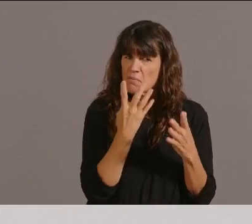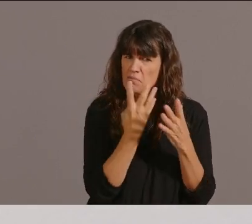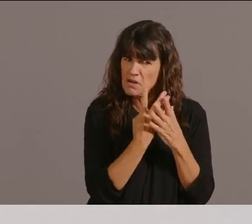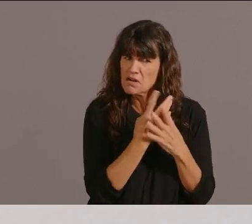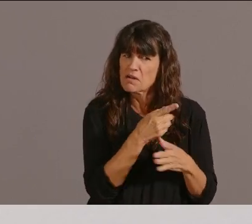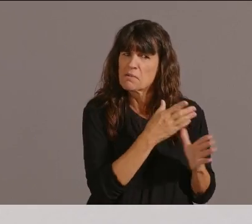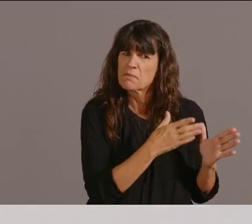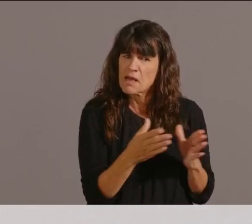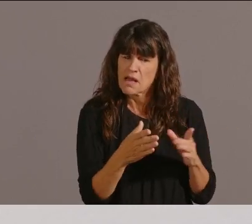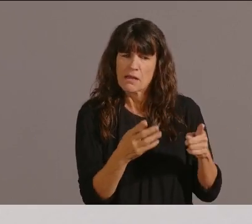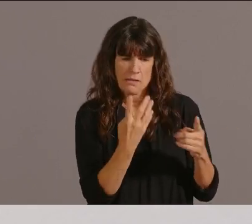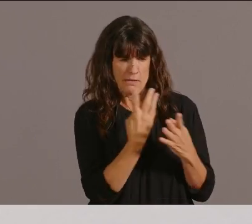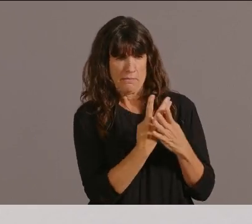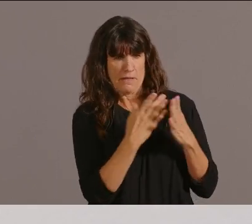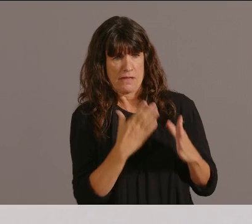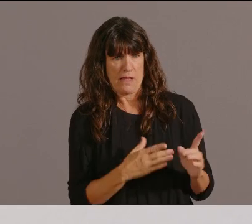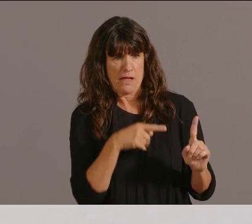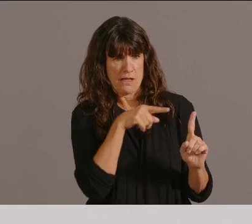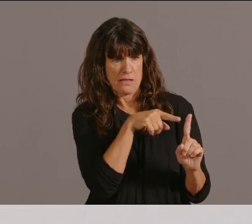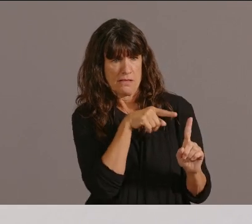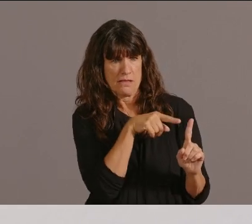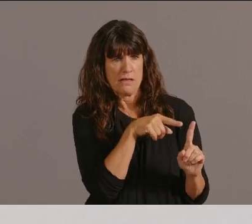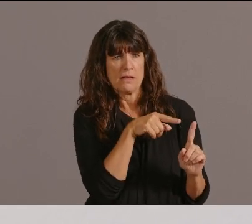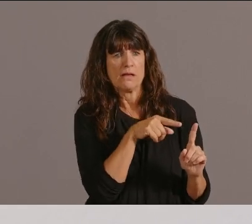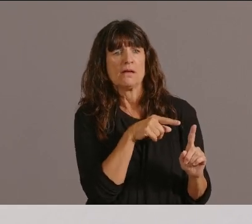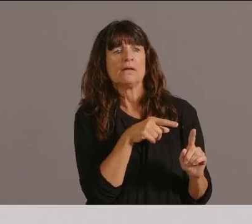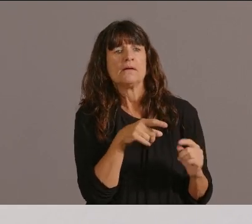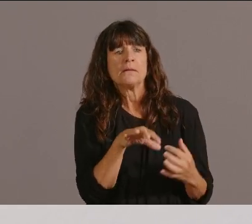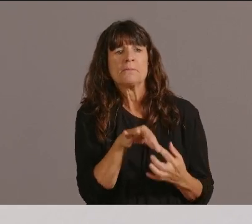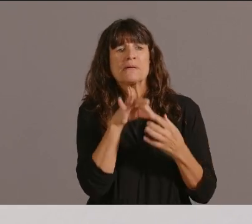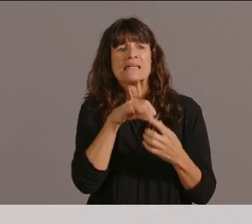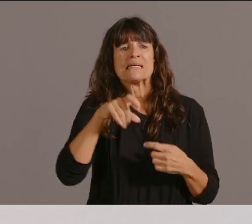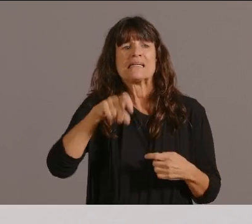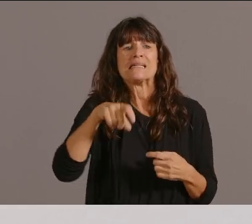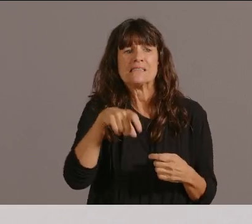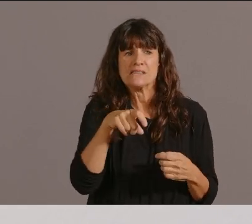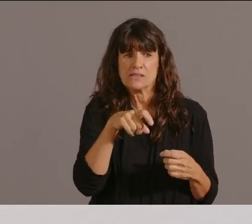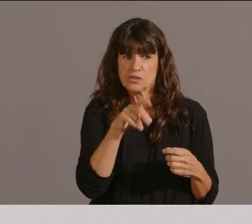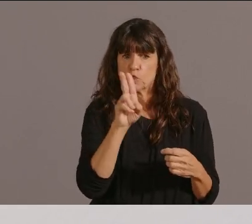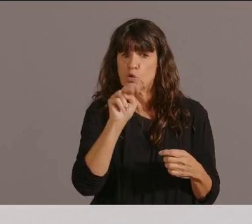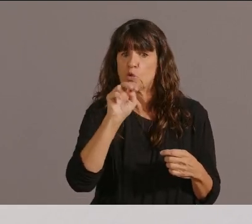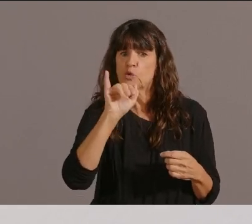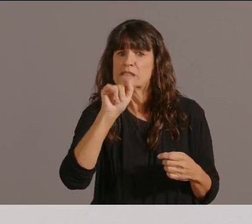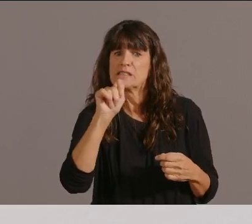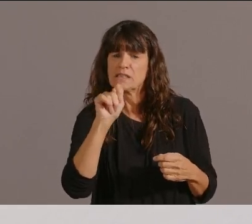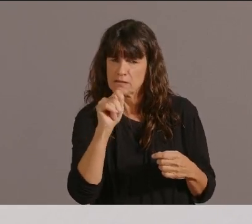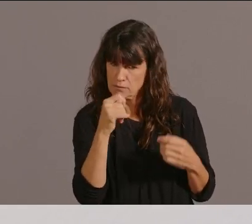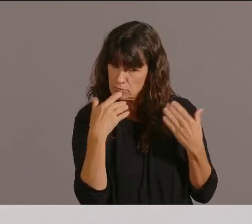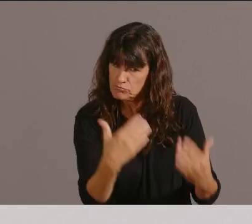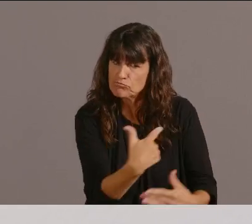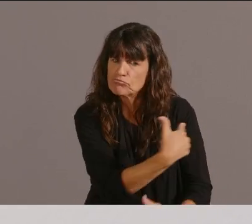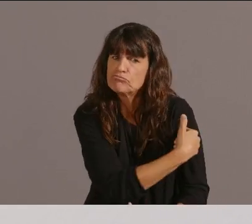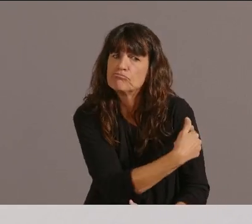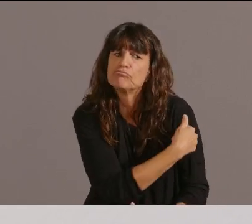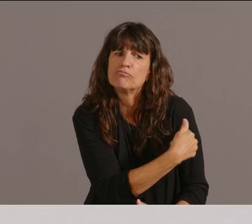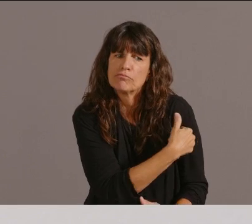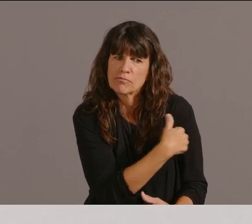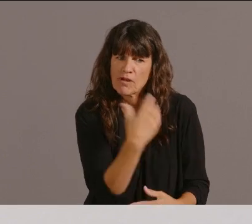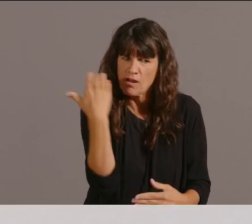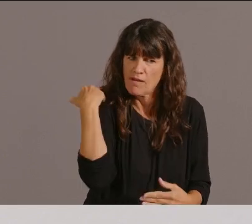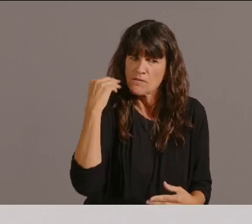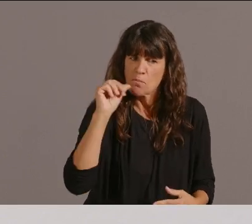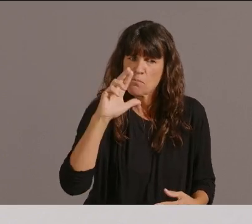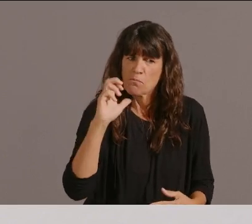special needs unit would be vaccinated March 1st through